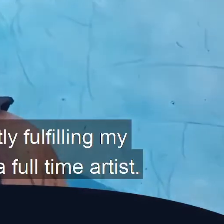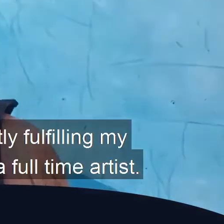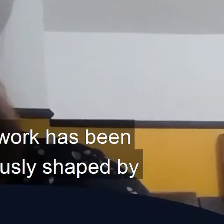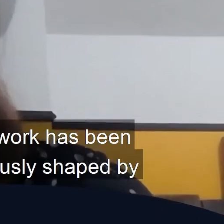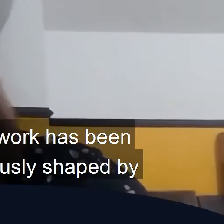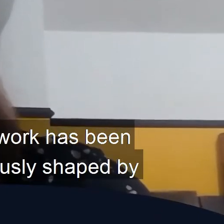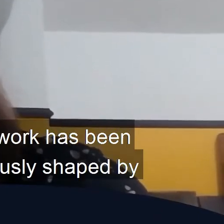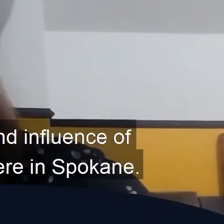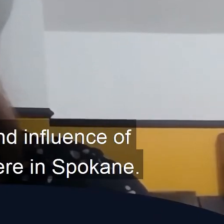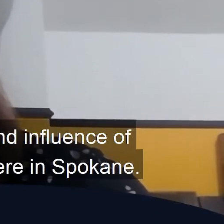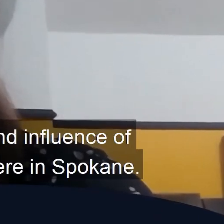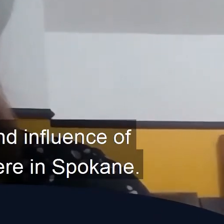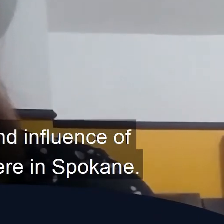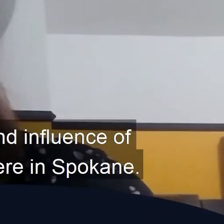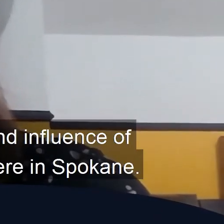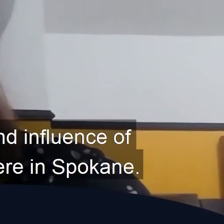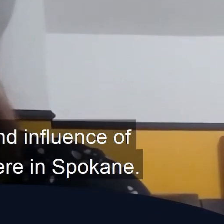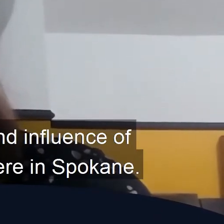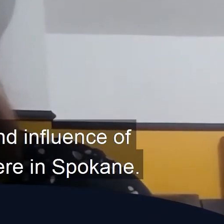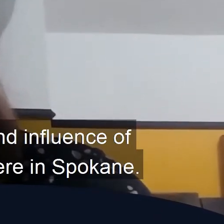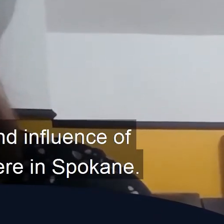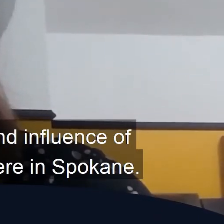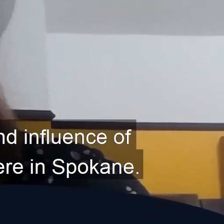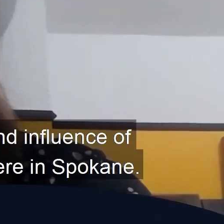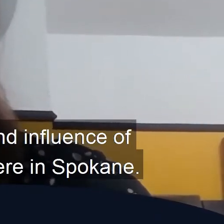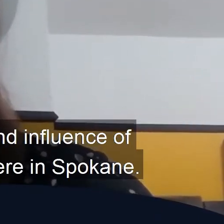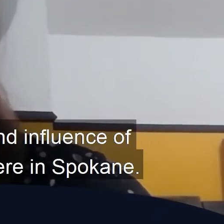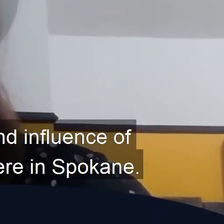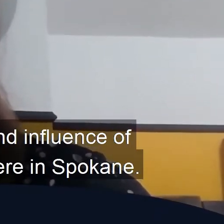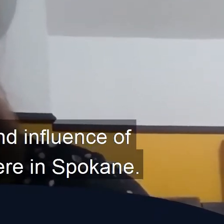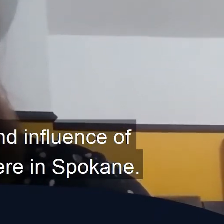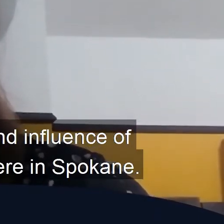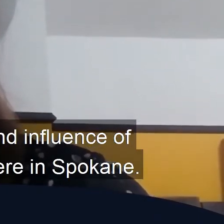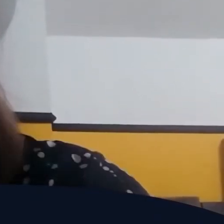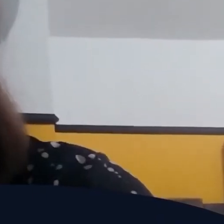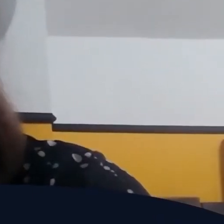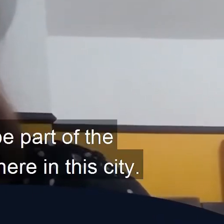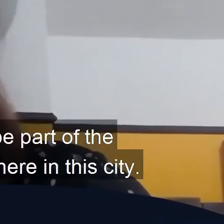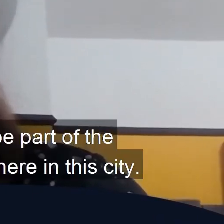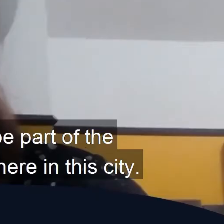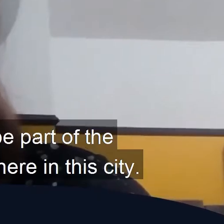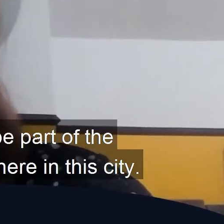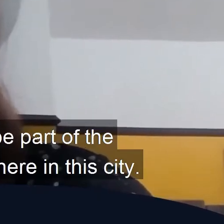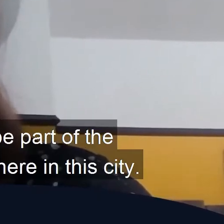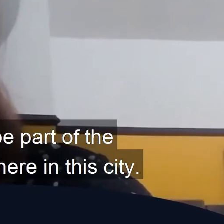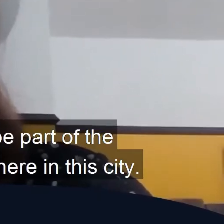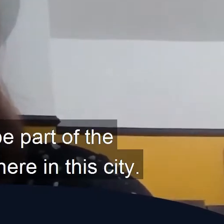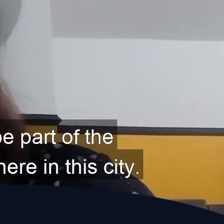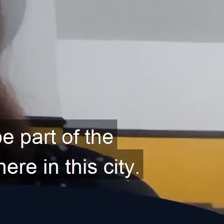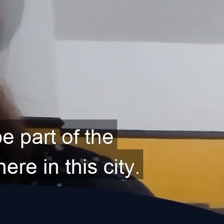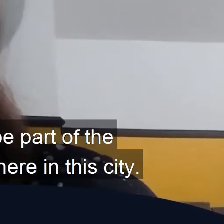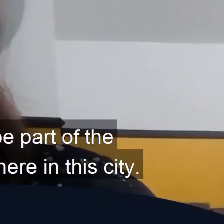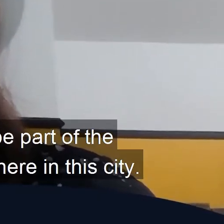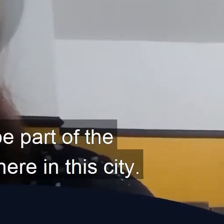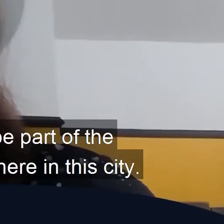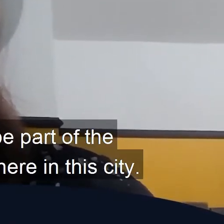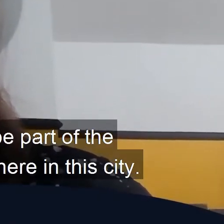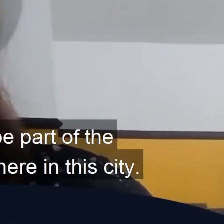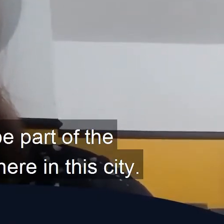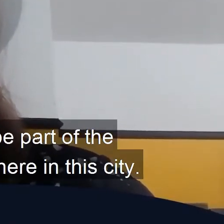proud of recently fulfilling my lifelong dream to become a full-time artist. I write strange short stories set here in the